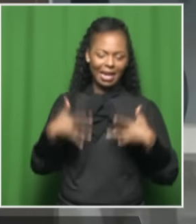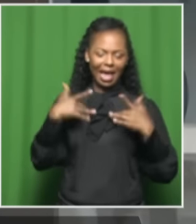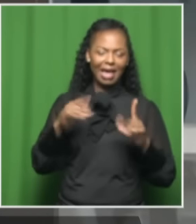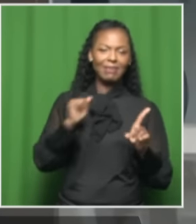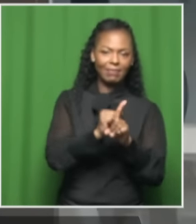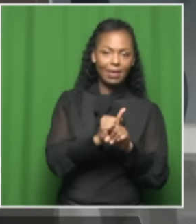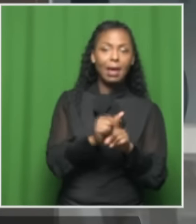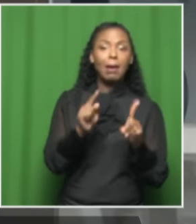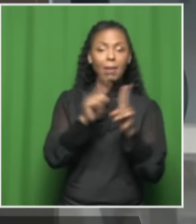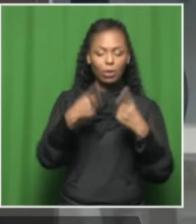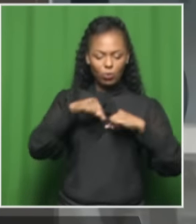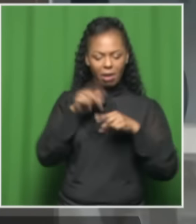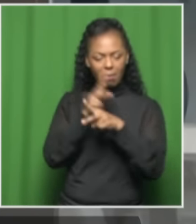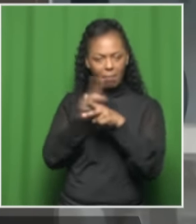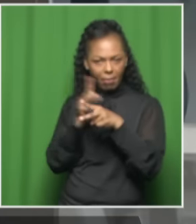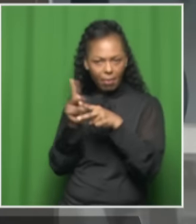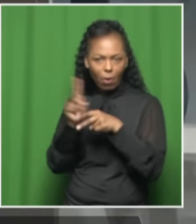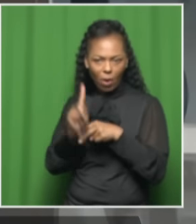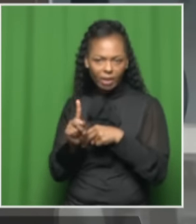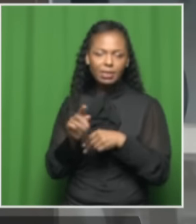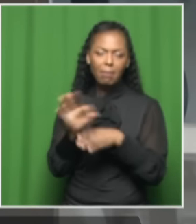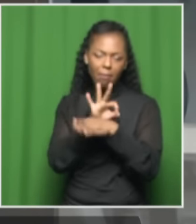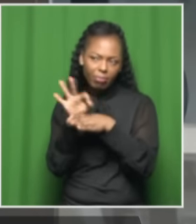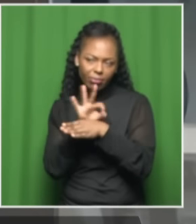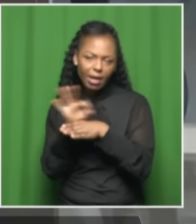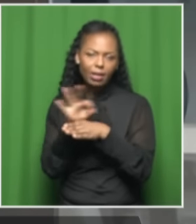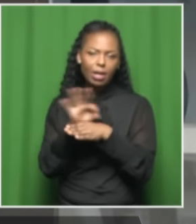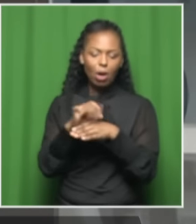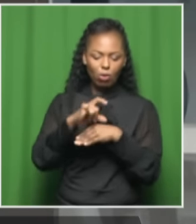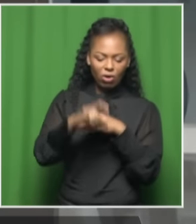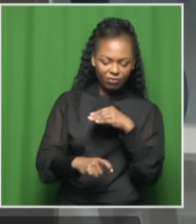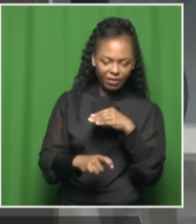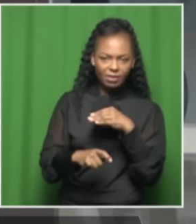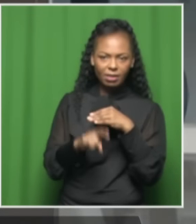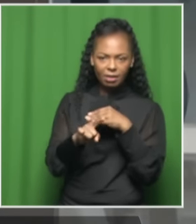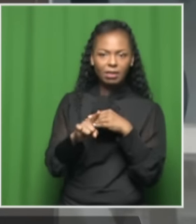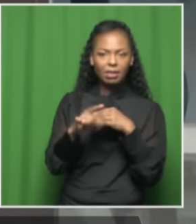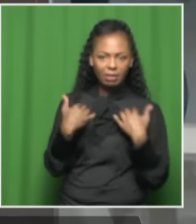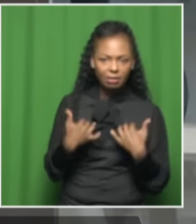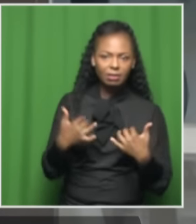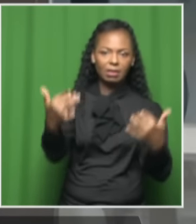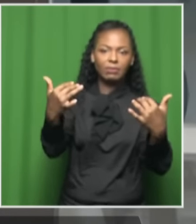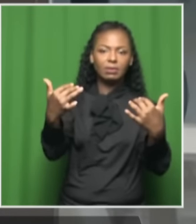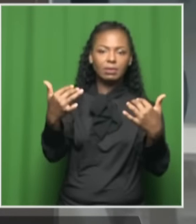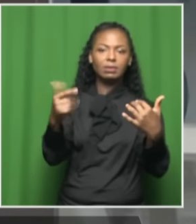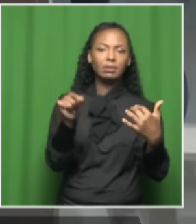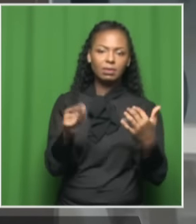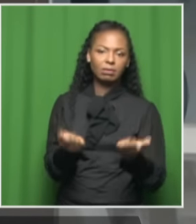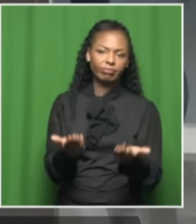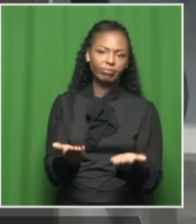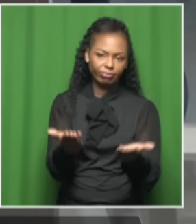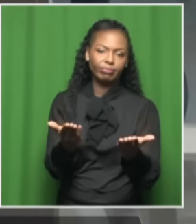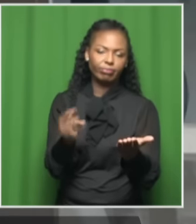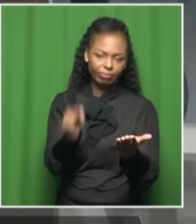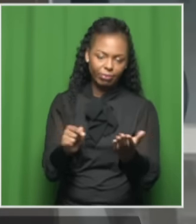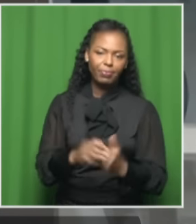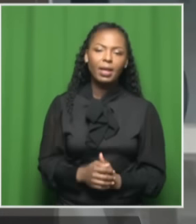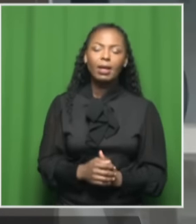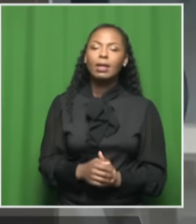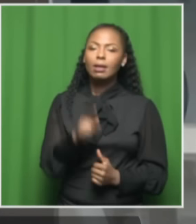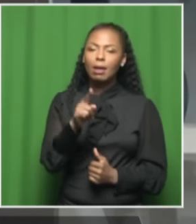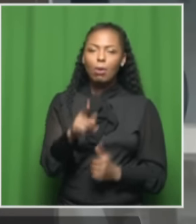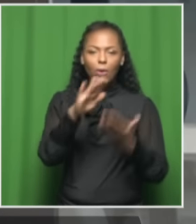from tonight, we will have a comfort service at 7 p.m. at Rhema, which is open to everybody, the community